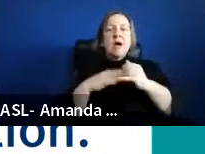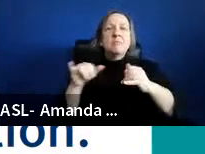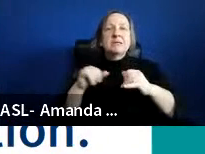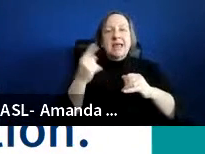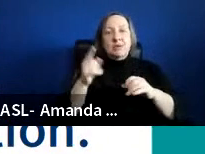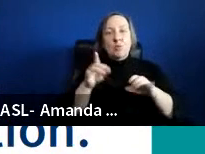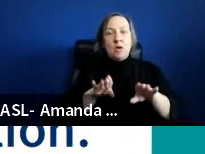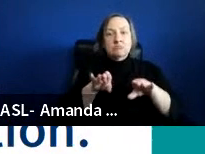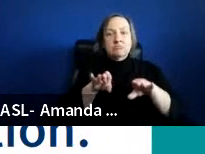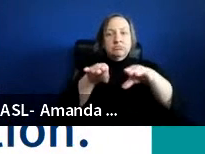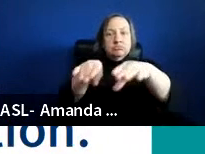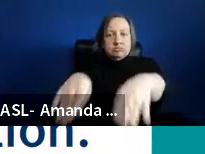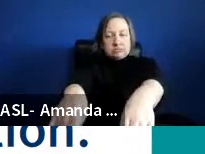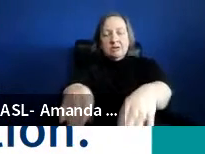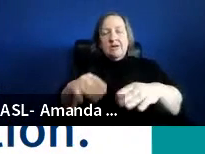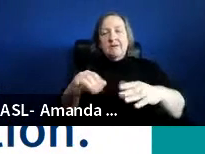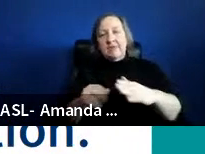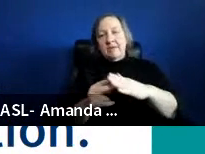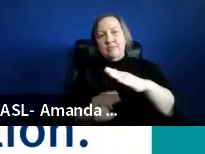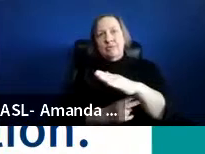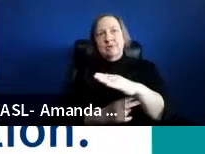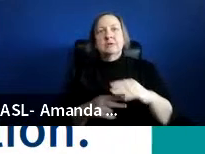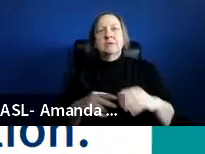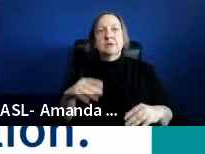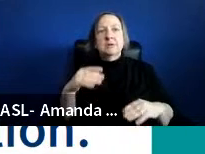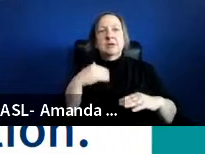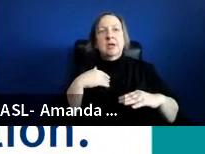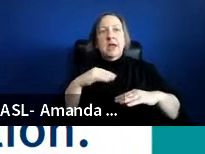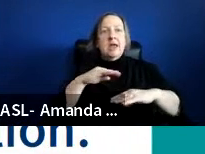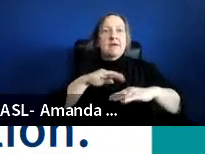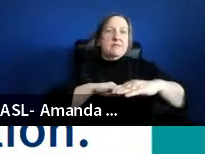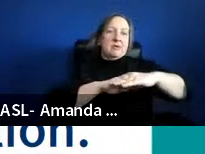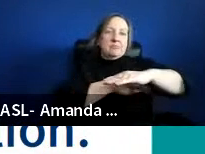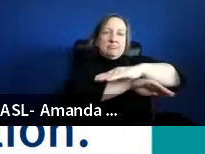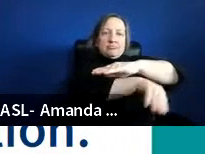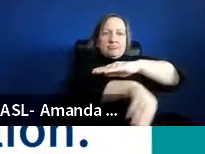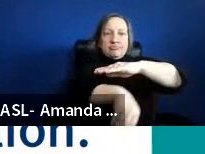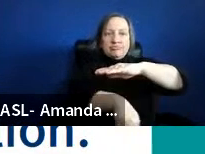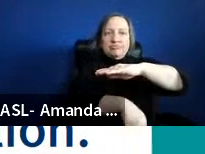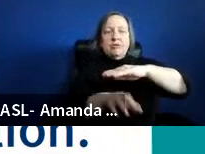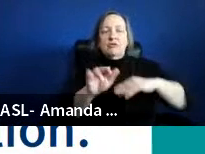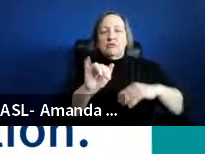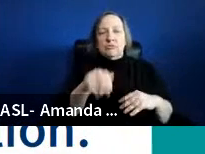bridge configuration, we have the ramp from the active transportation that we can see on the left side.